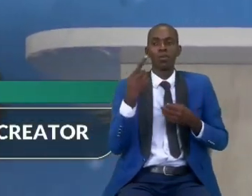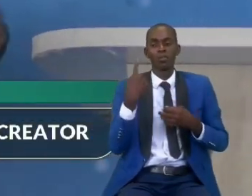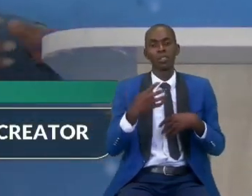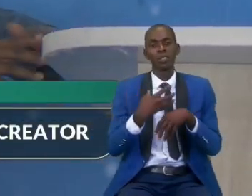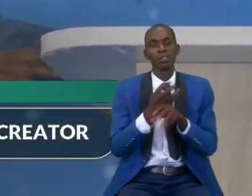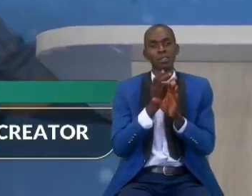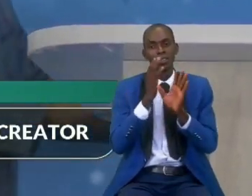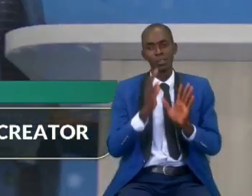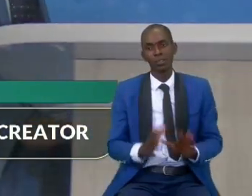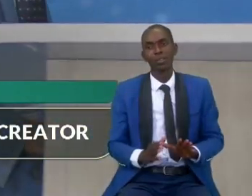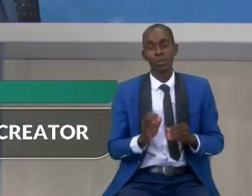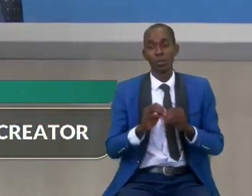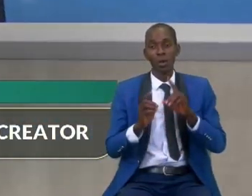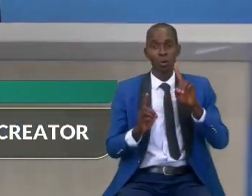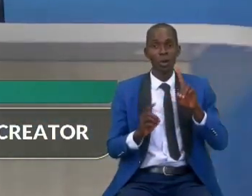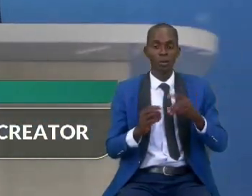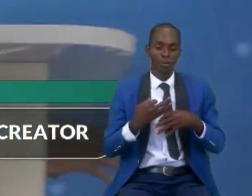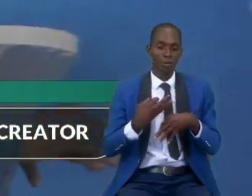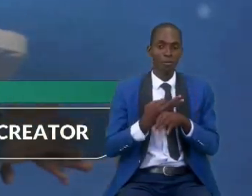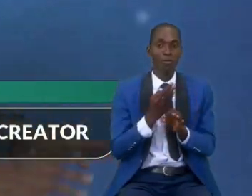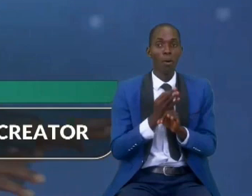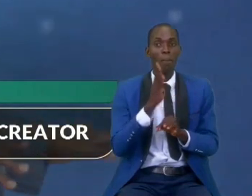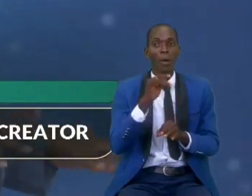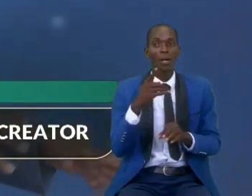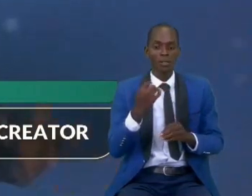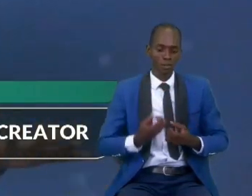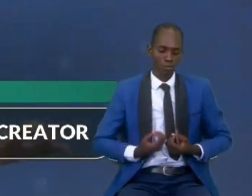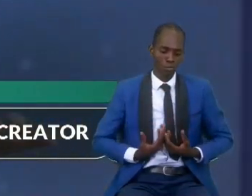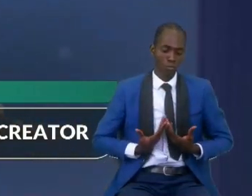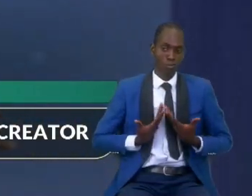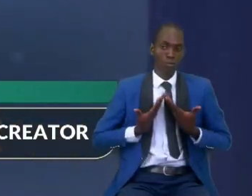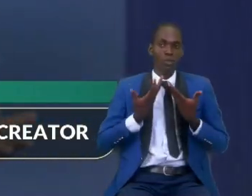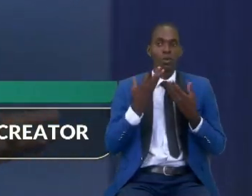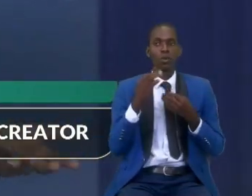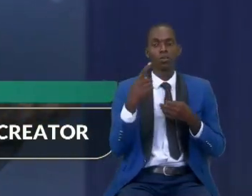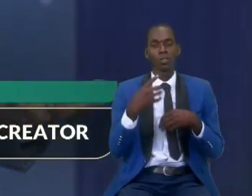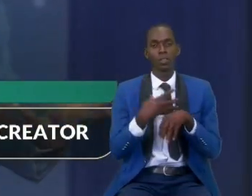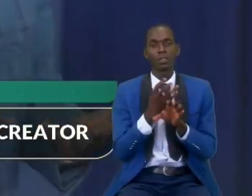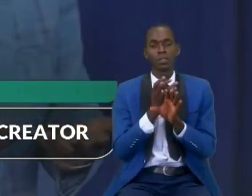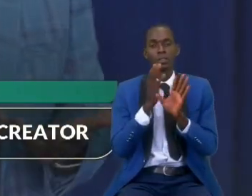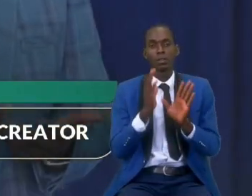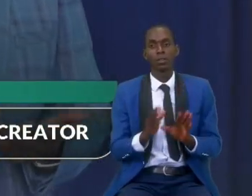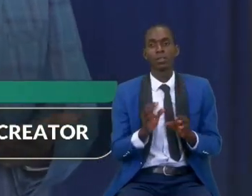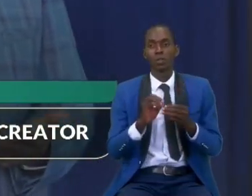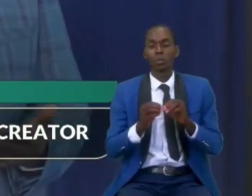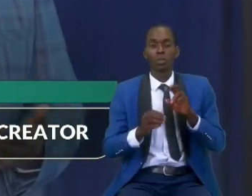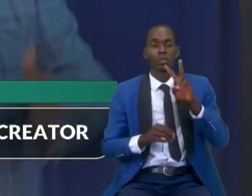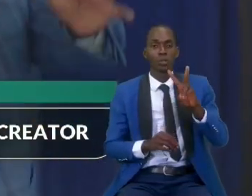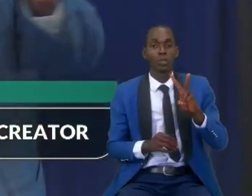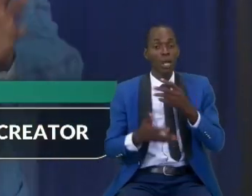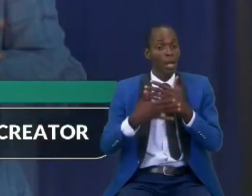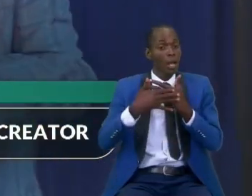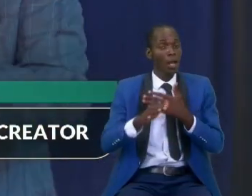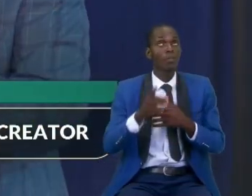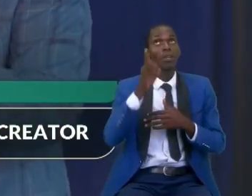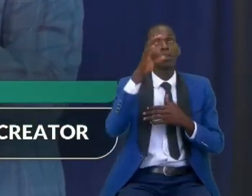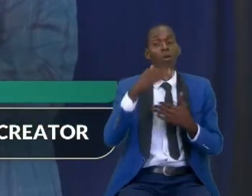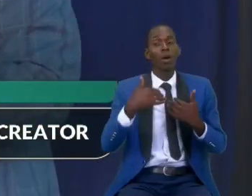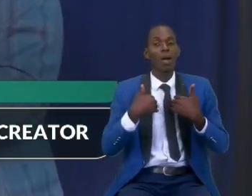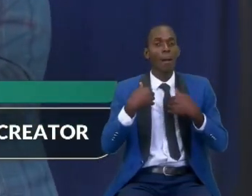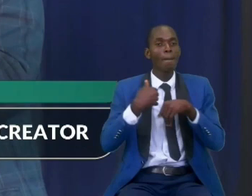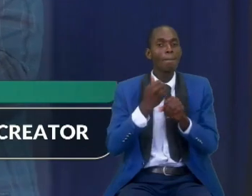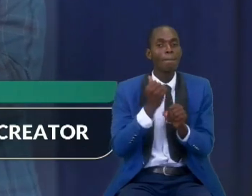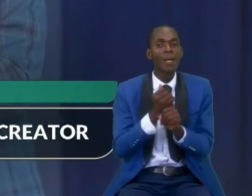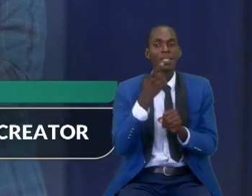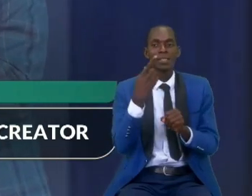the creator. Now we'll come to number two. After God had made the creation and formed, we now come to number